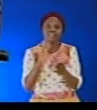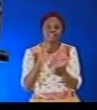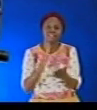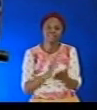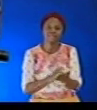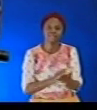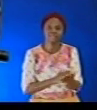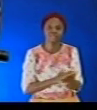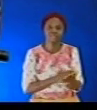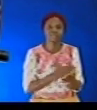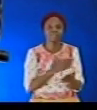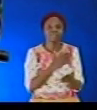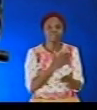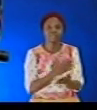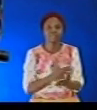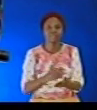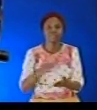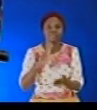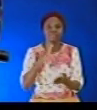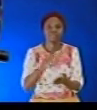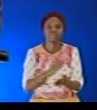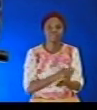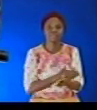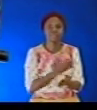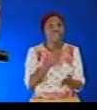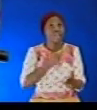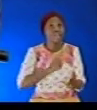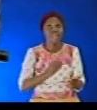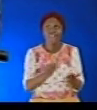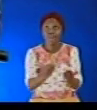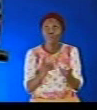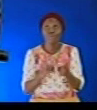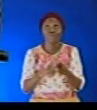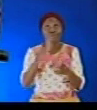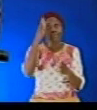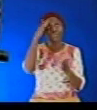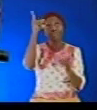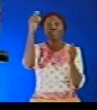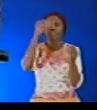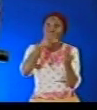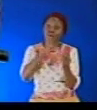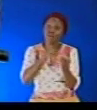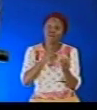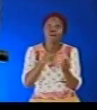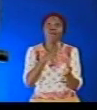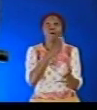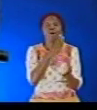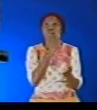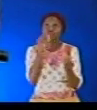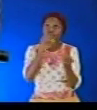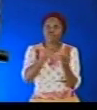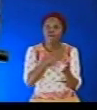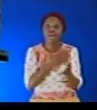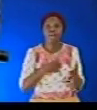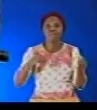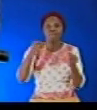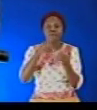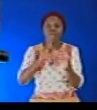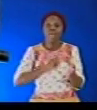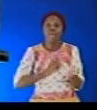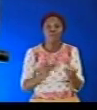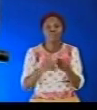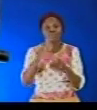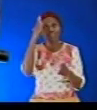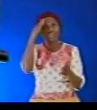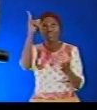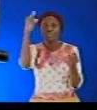word. I want to know You more. I want to know You more and more. I want to know You